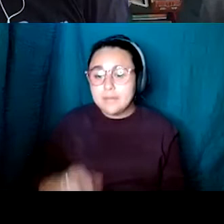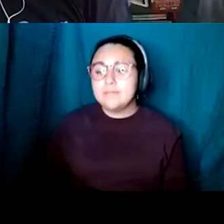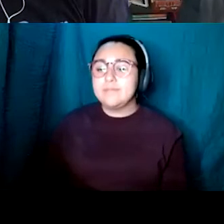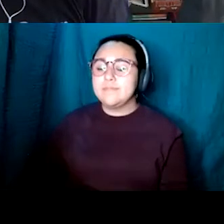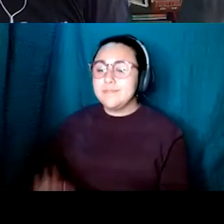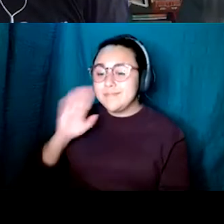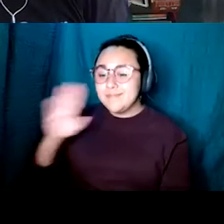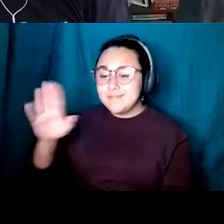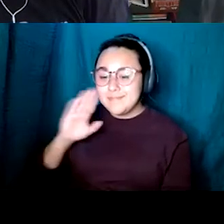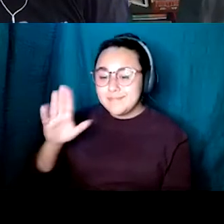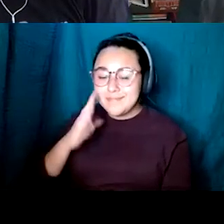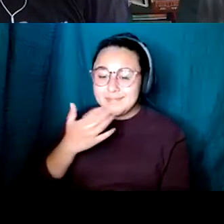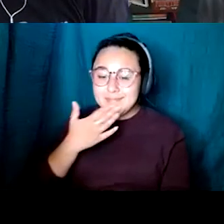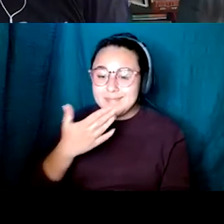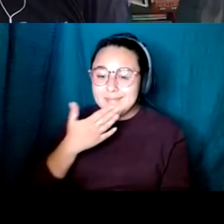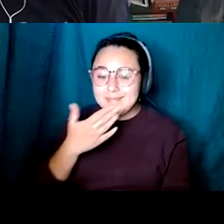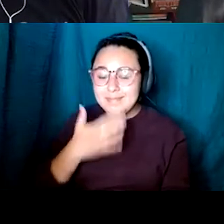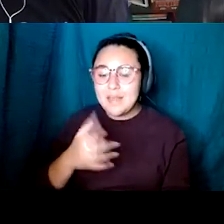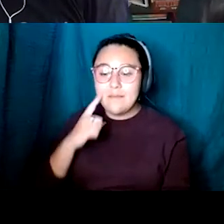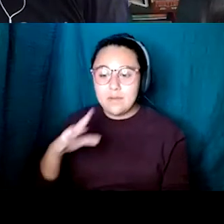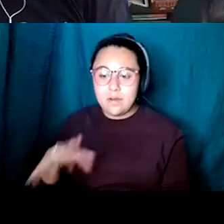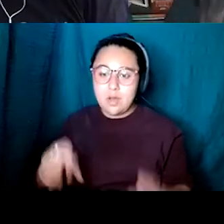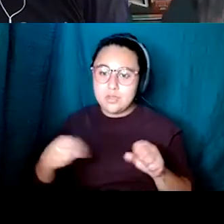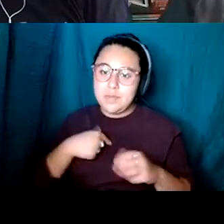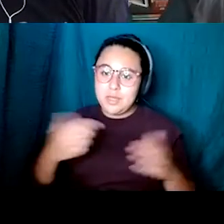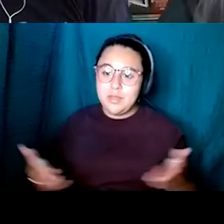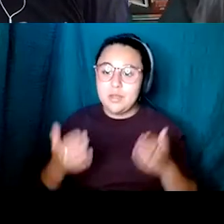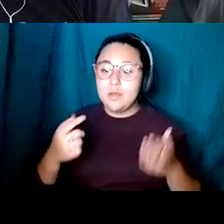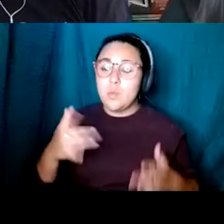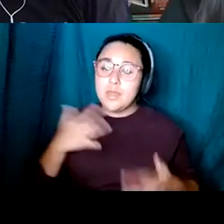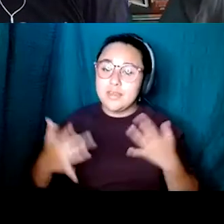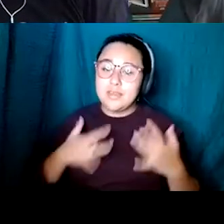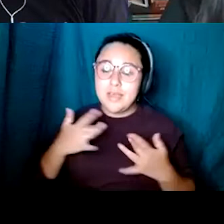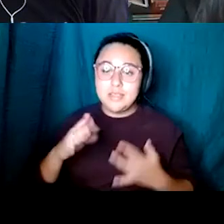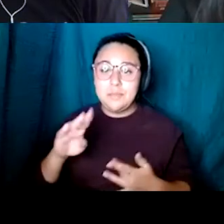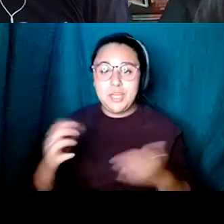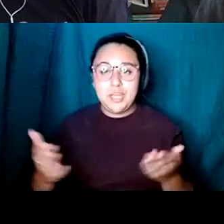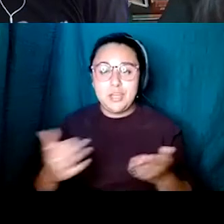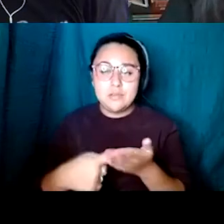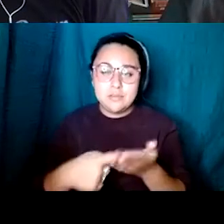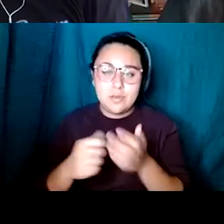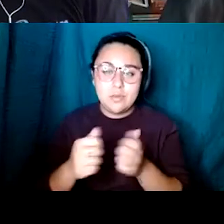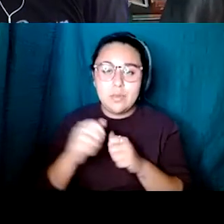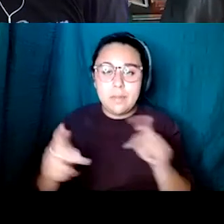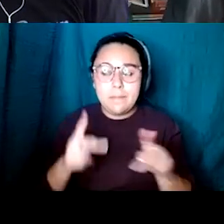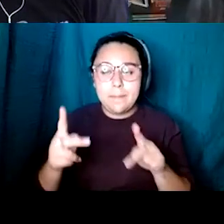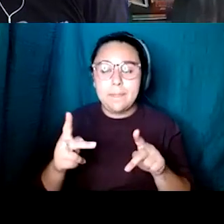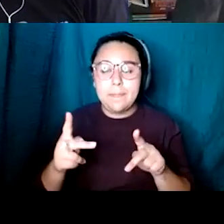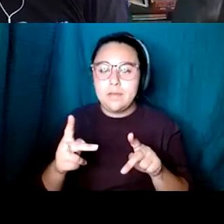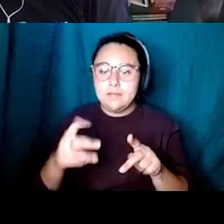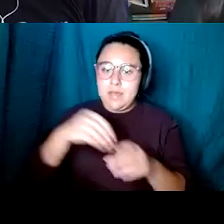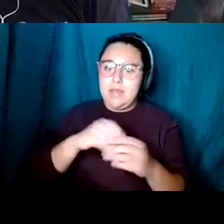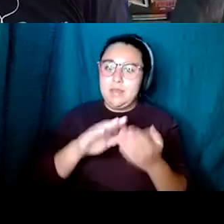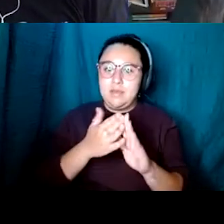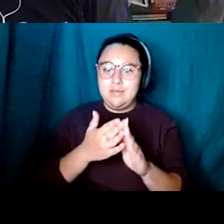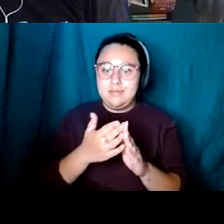Hello, thank you for having us here. We're so excited to be talking to people in our community,